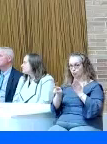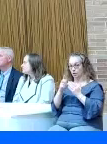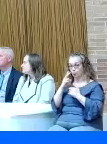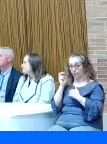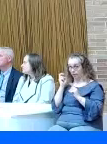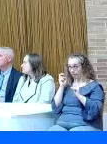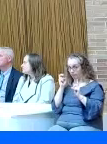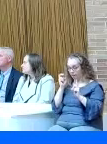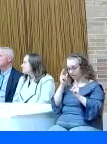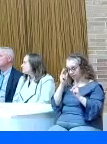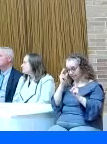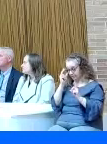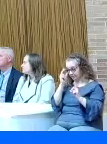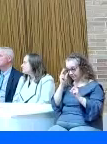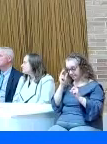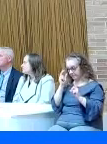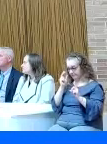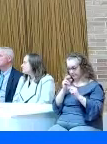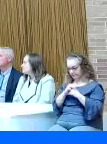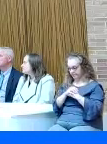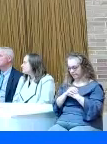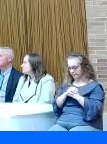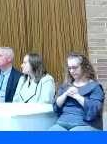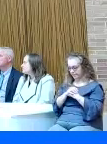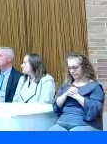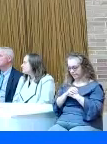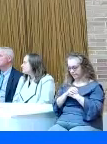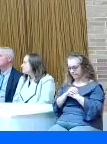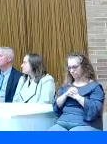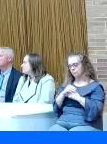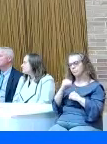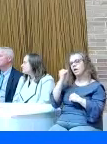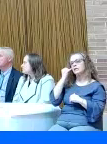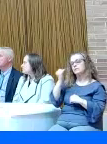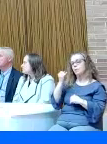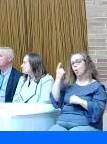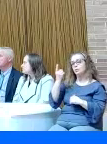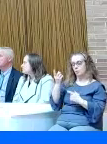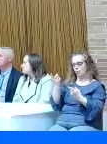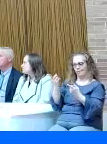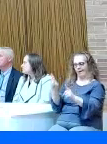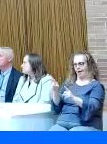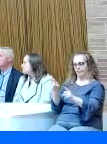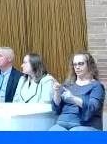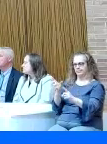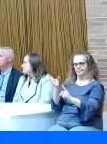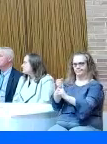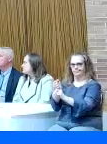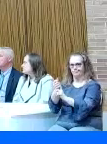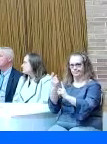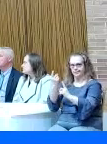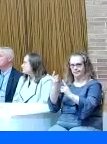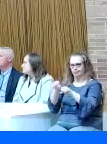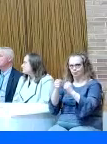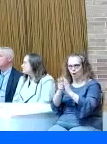check because because if someone has done something 20 years ago and they're